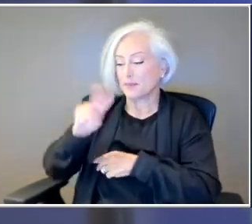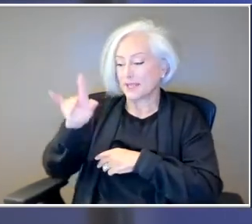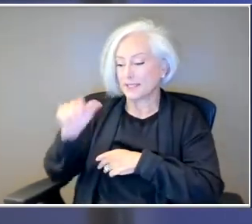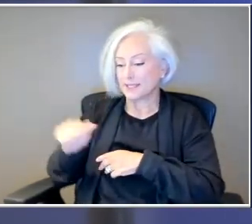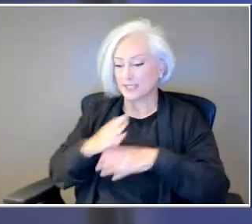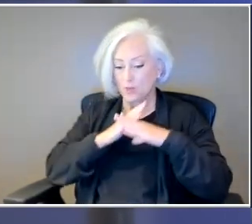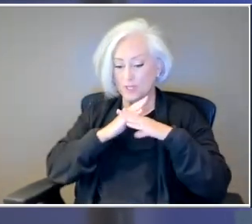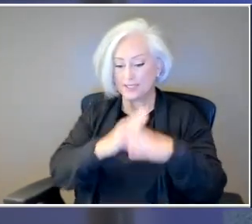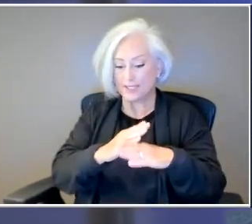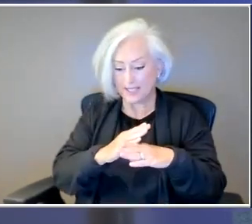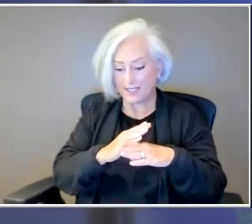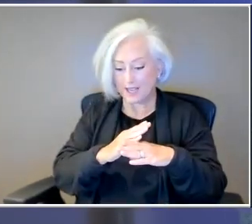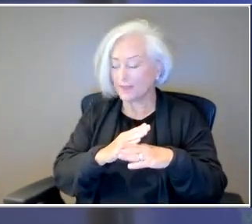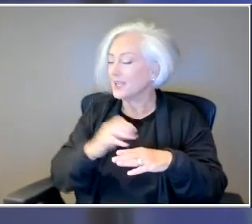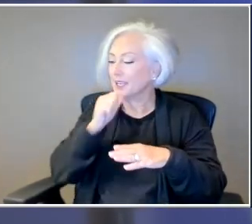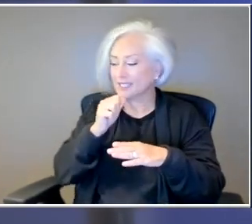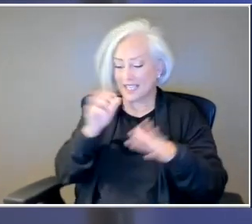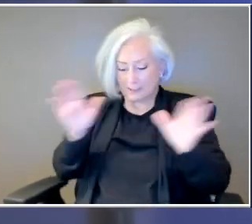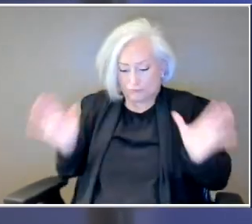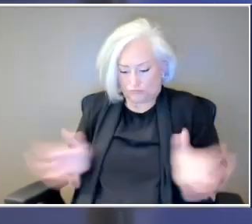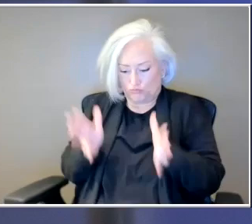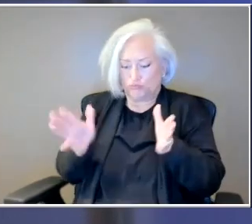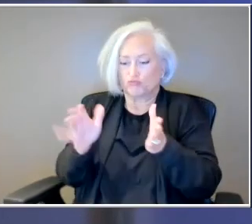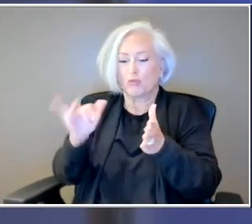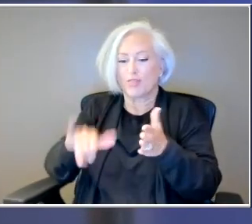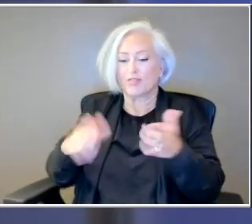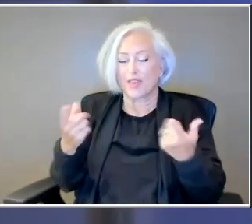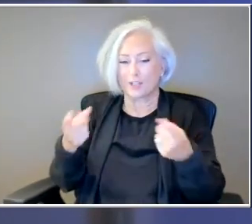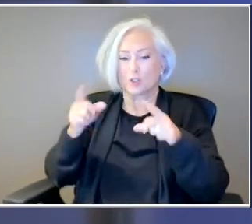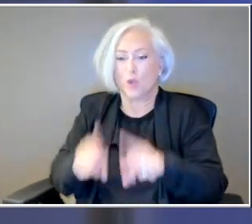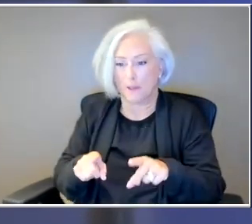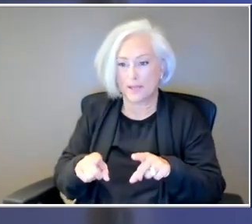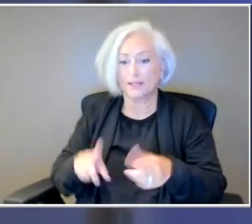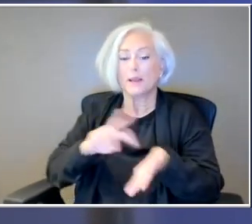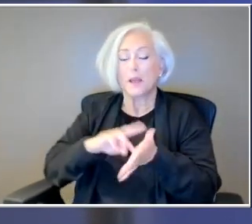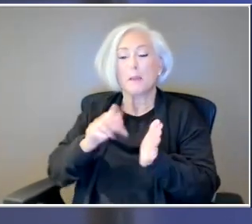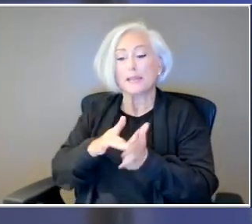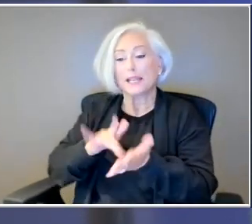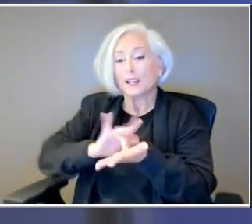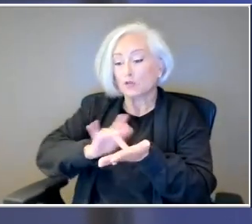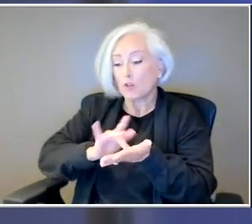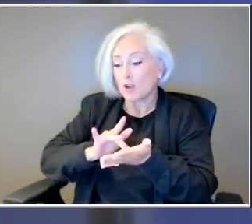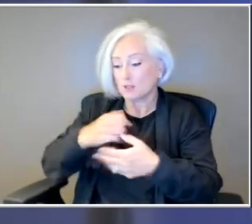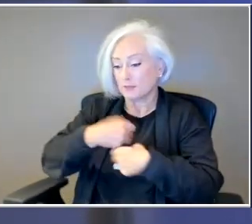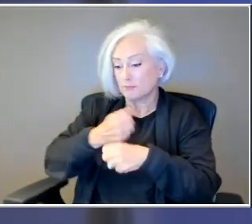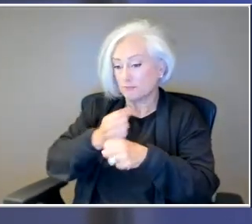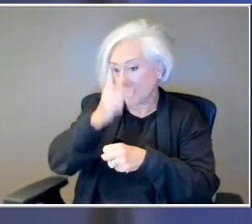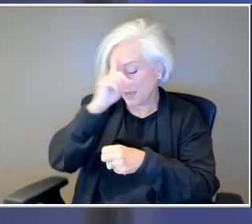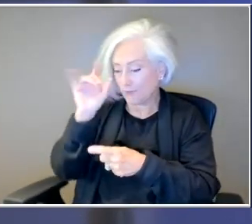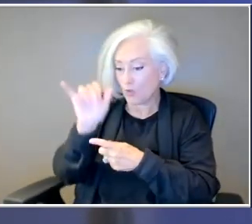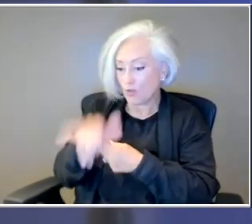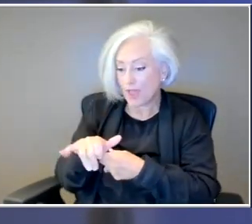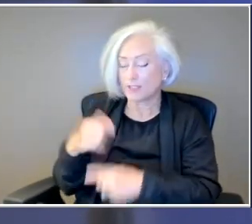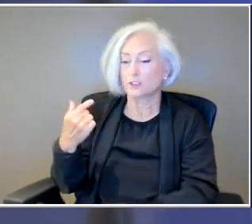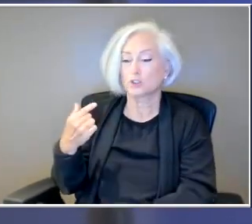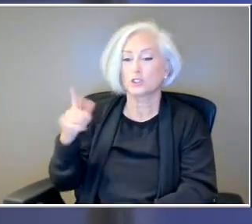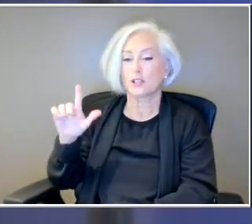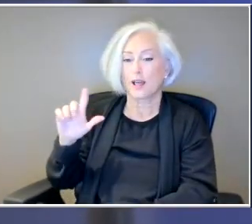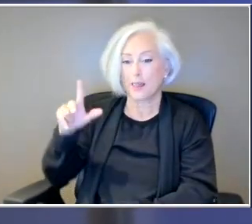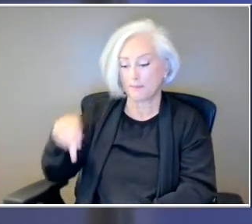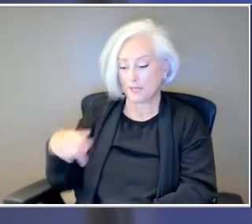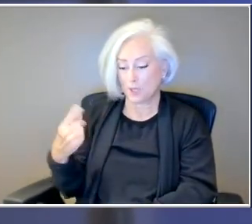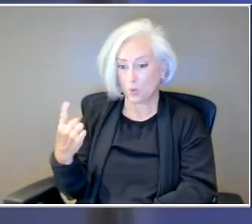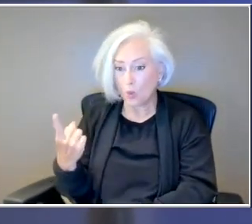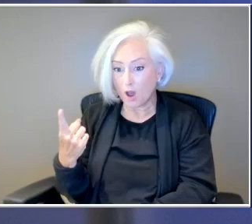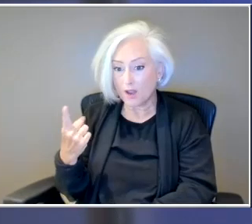hyperglycemia. Glucose goes up higher. So the drugs were originally developed, and so what GLP-1 does is it helps the pancreas make even more